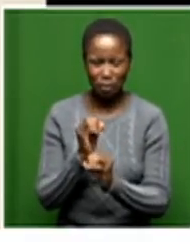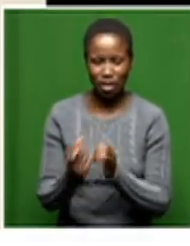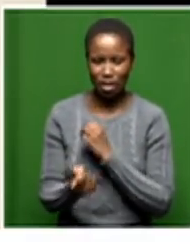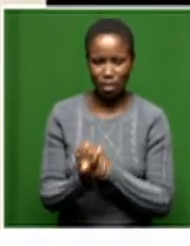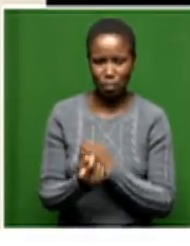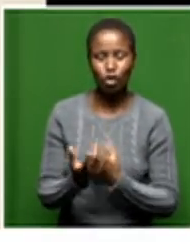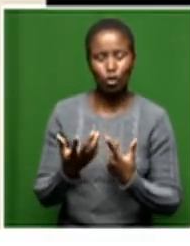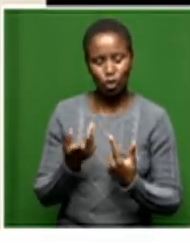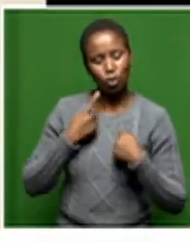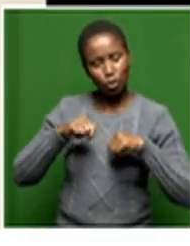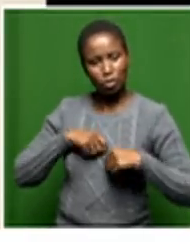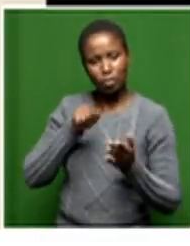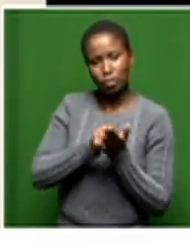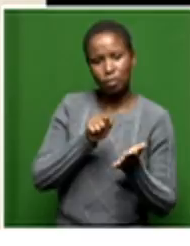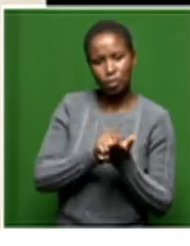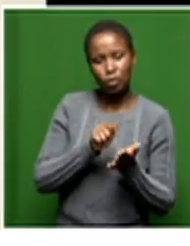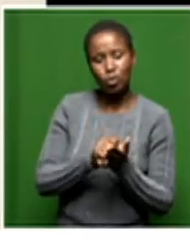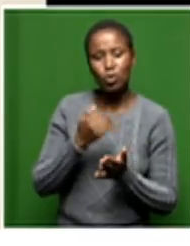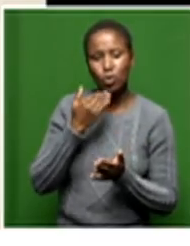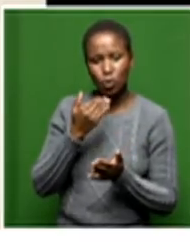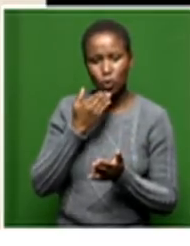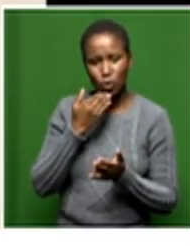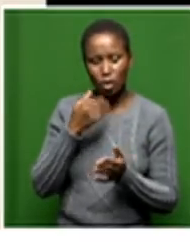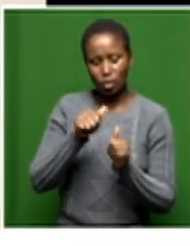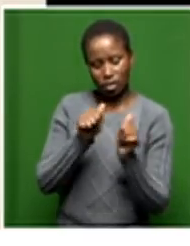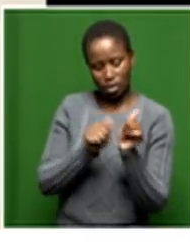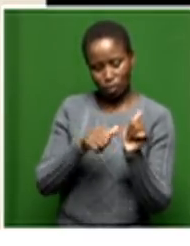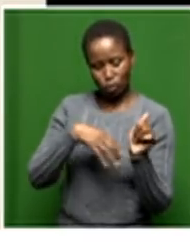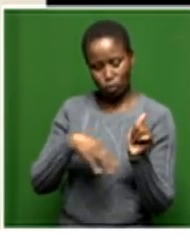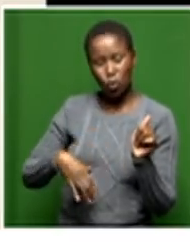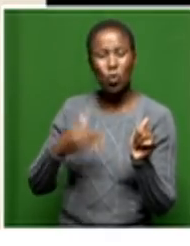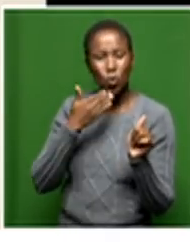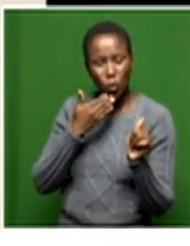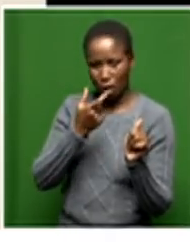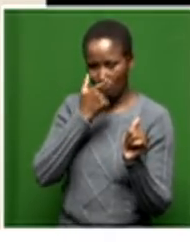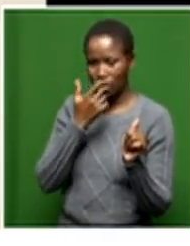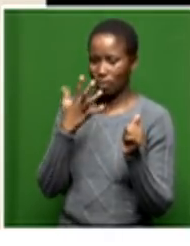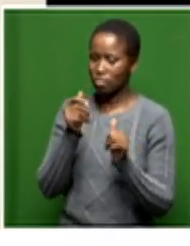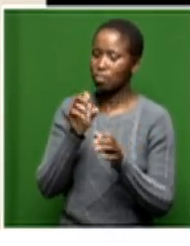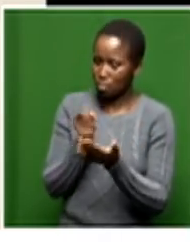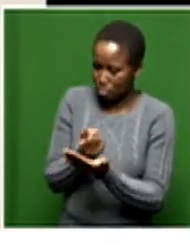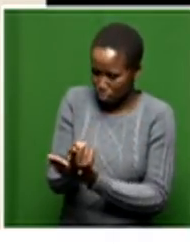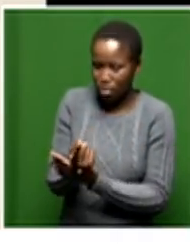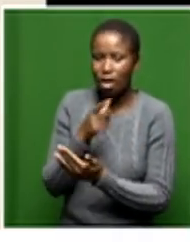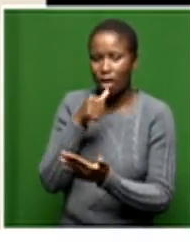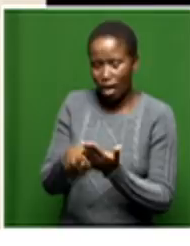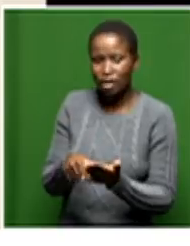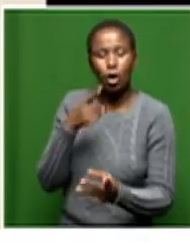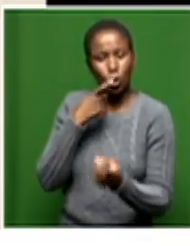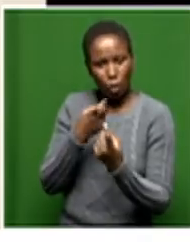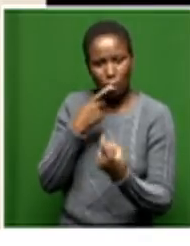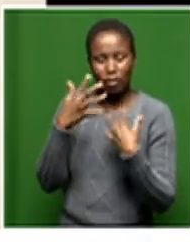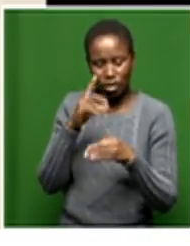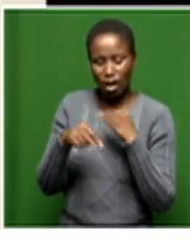had to write to the former deputy, to the then deputy president, who was Cyril Ramaphosa, complaining about the absence of